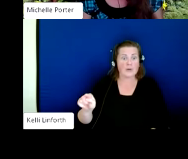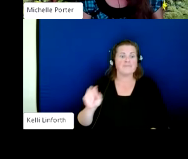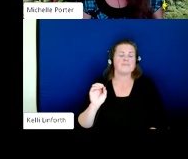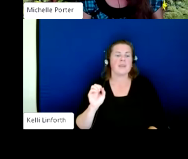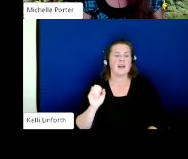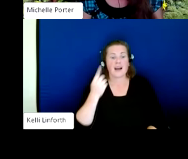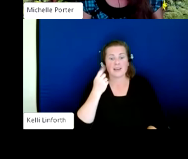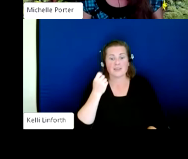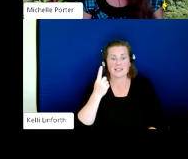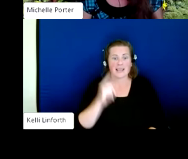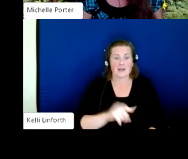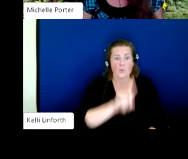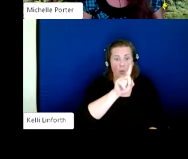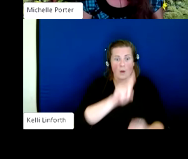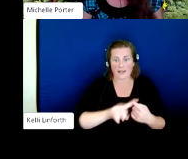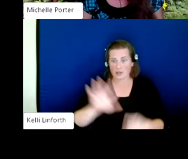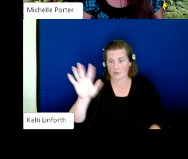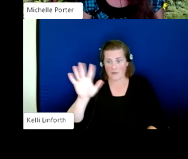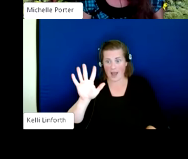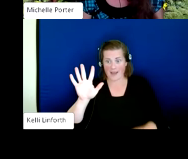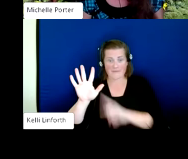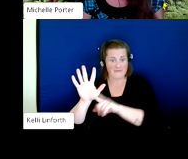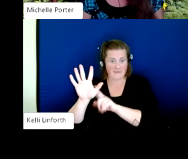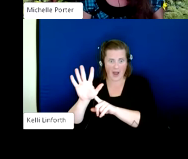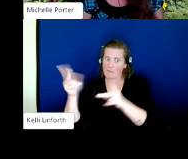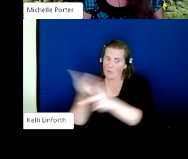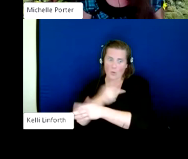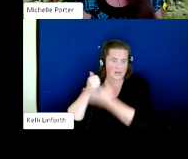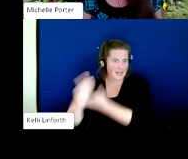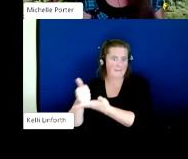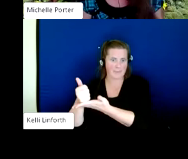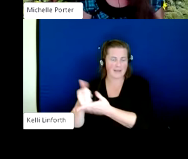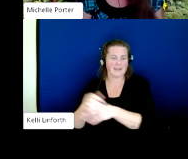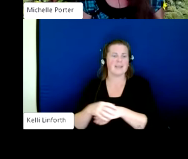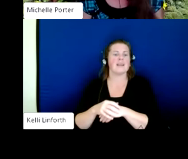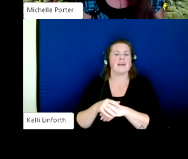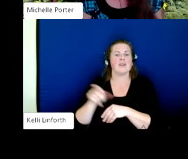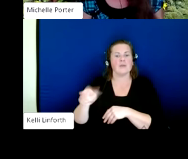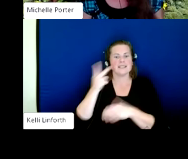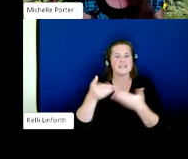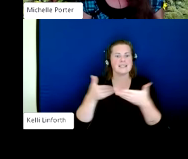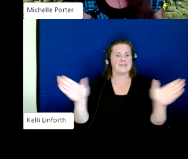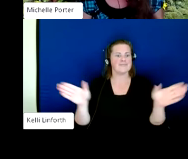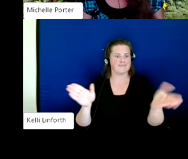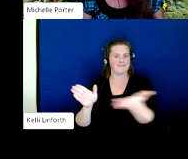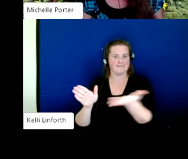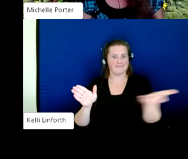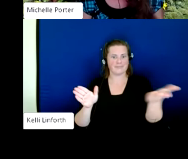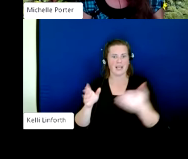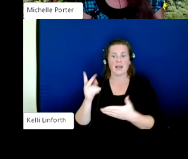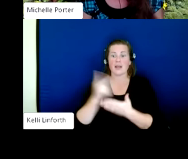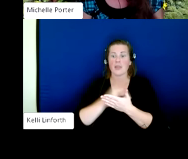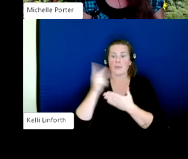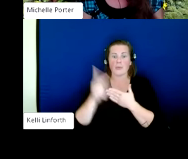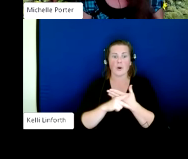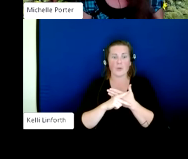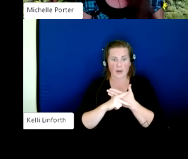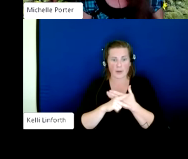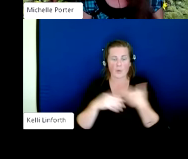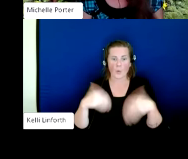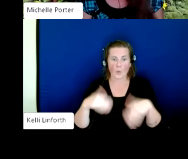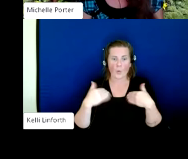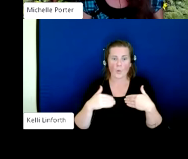5, with 5 being the most useful. And you can see that in general, most people found the program to be